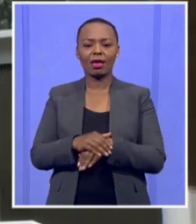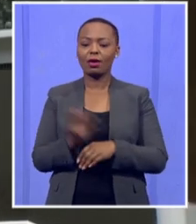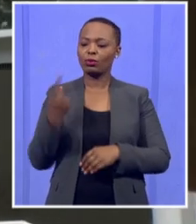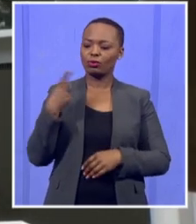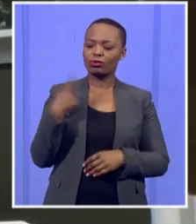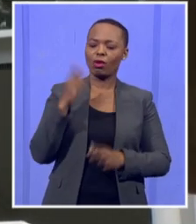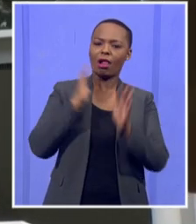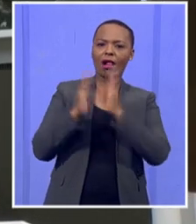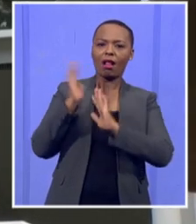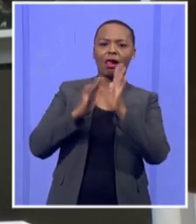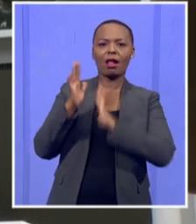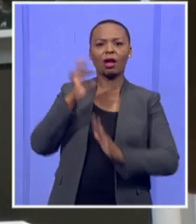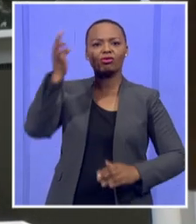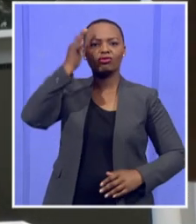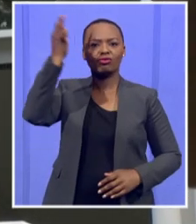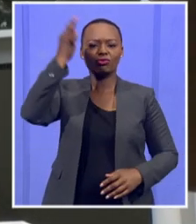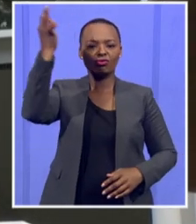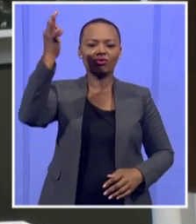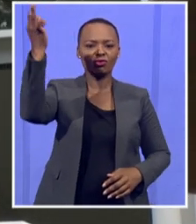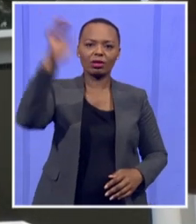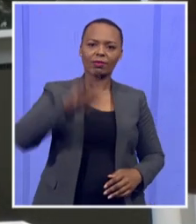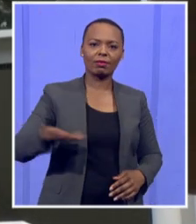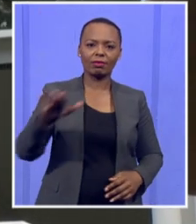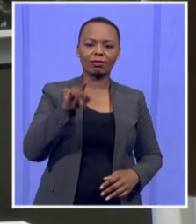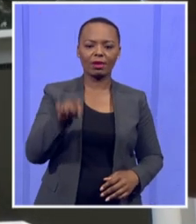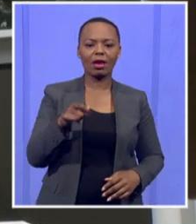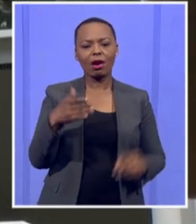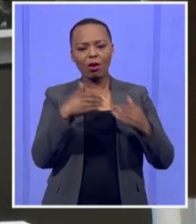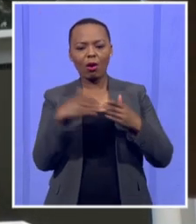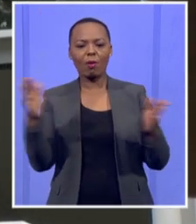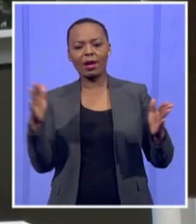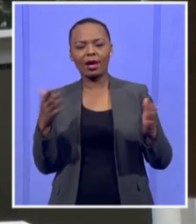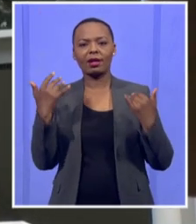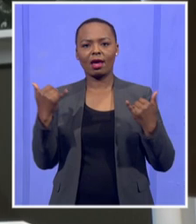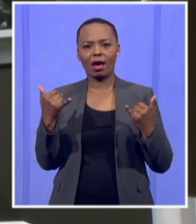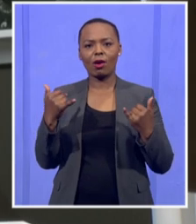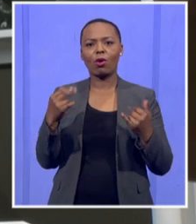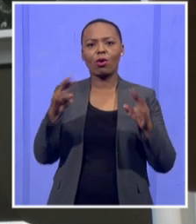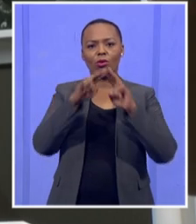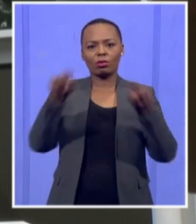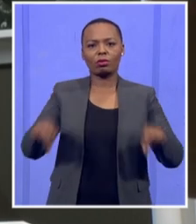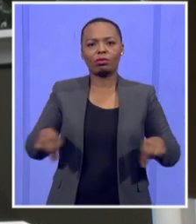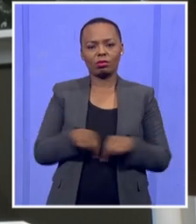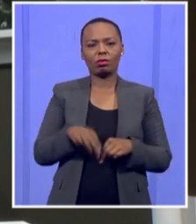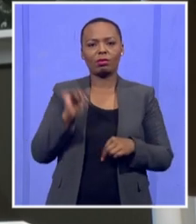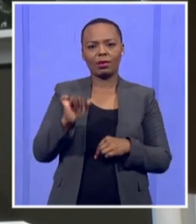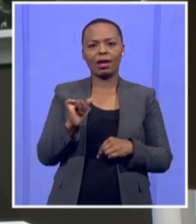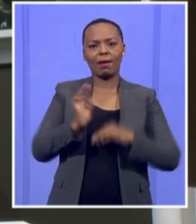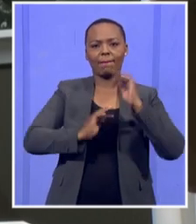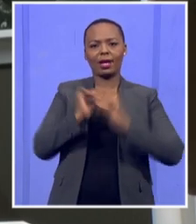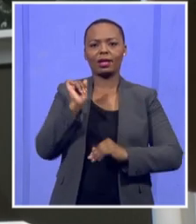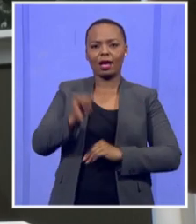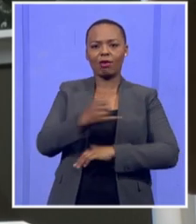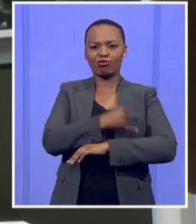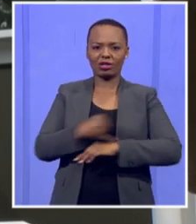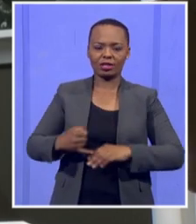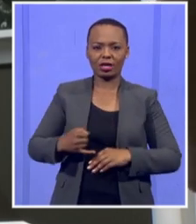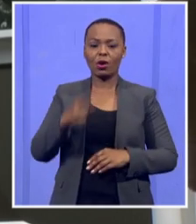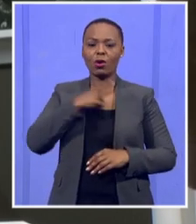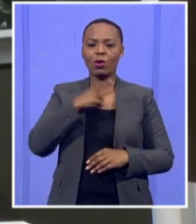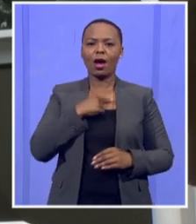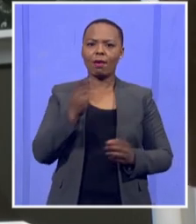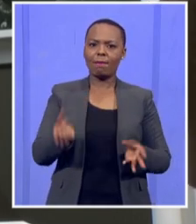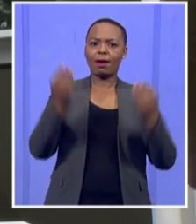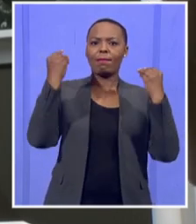dream here at Rob Ferreira to open a pediatric surgical unit, and we got on board because for us it's